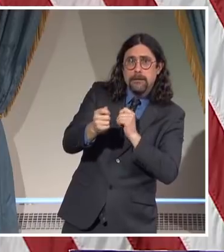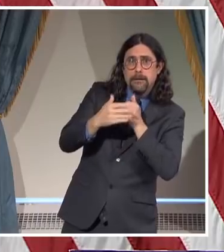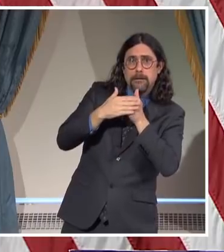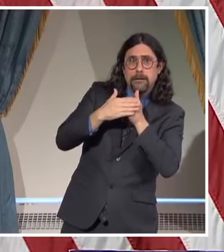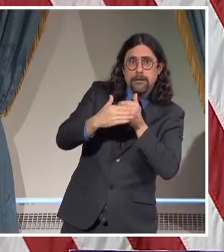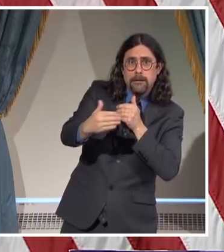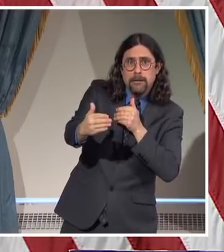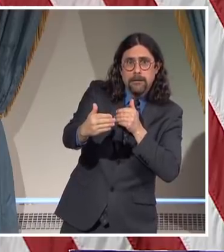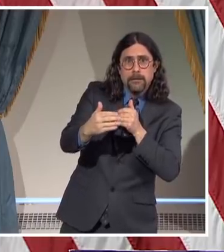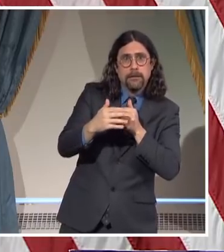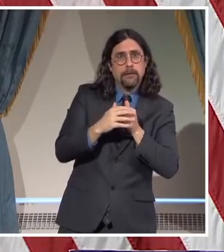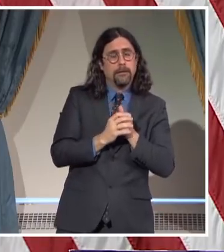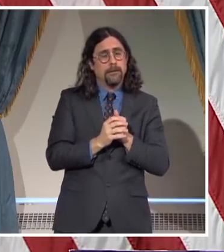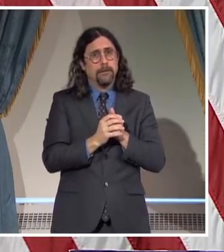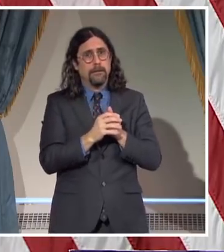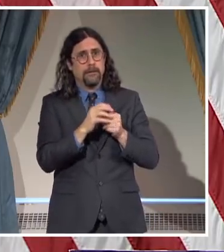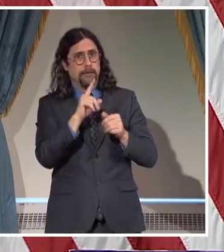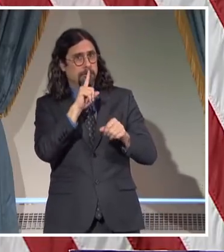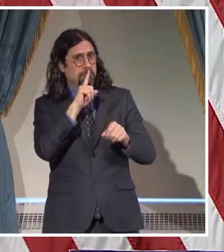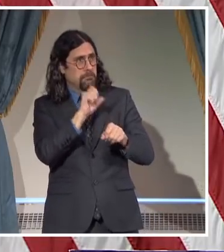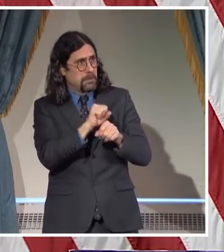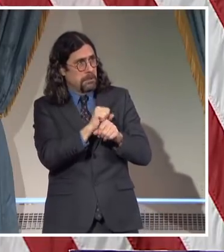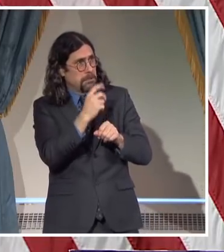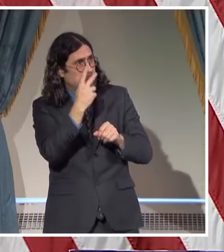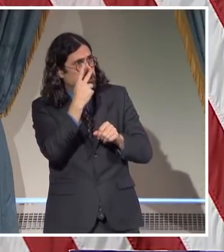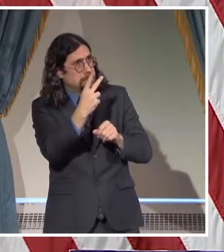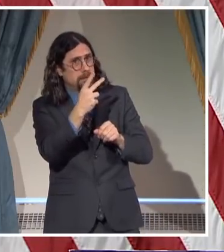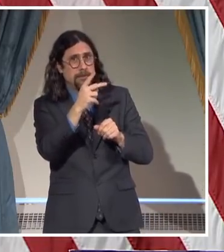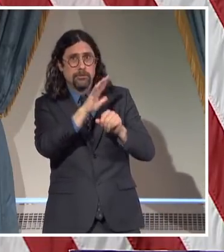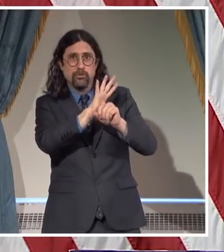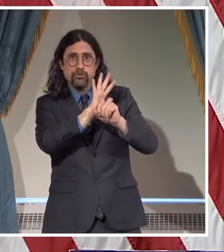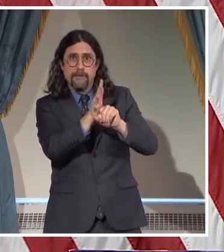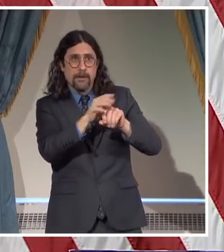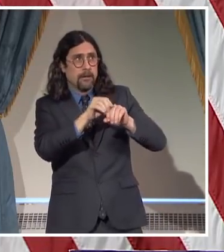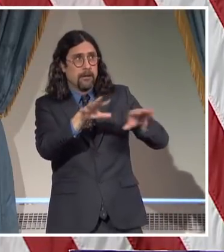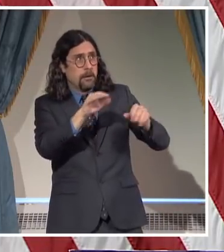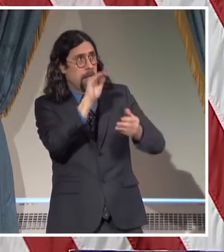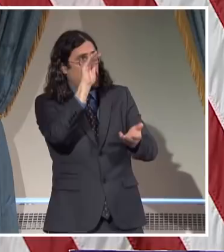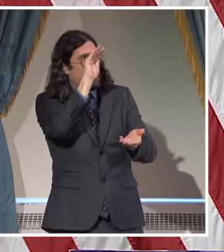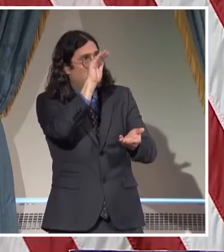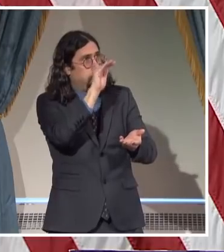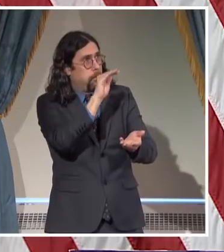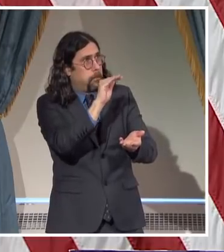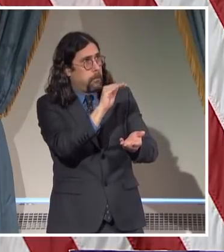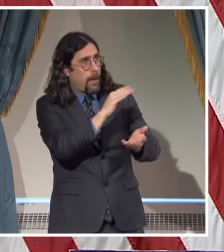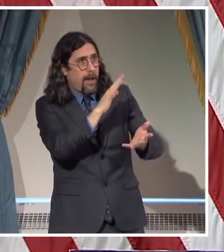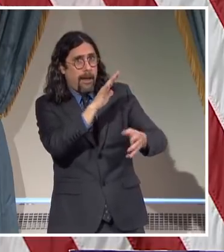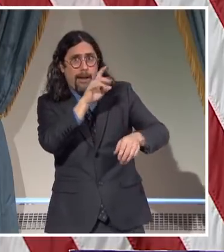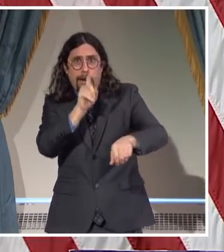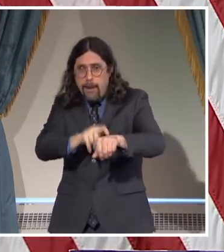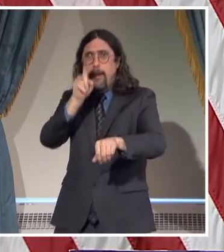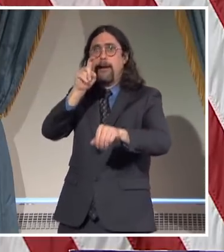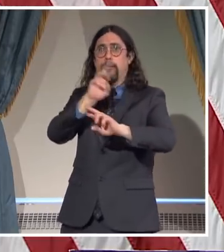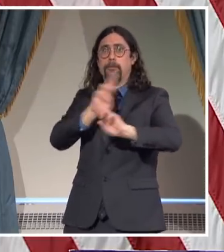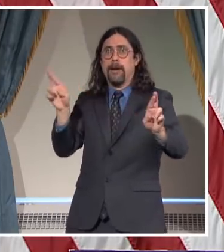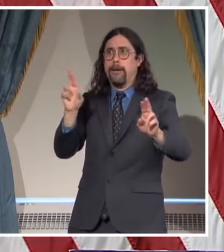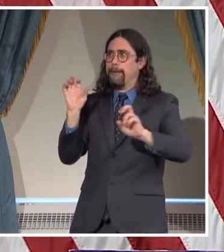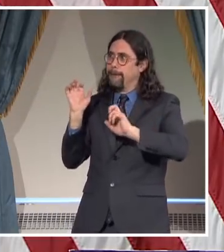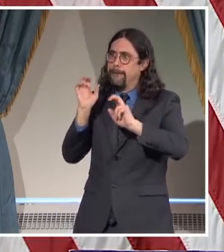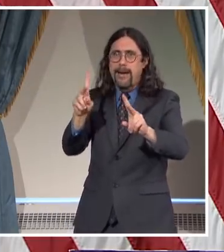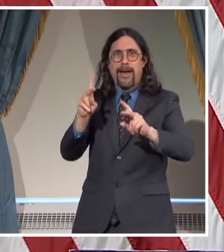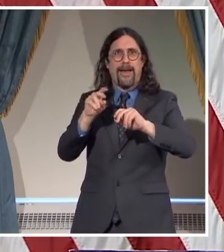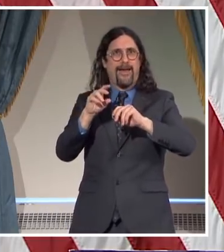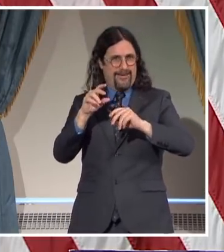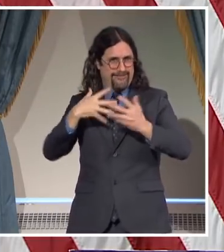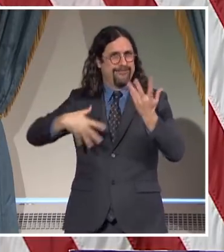a growing challenge, a growing crisis that's clearly going to take us into April in a